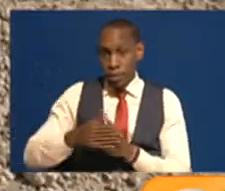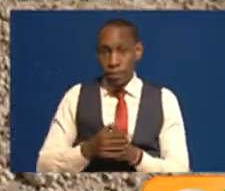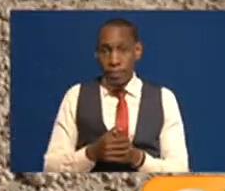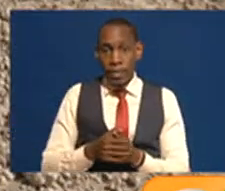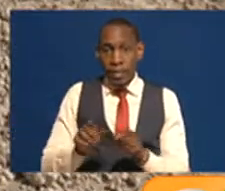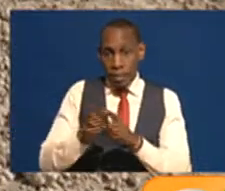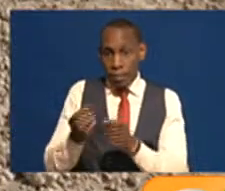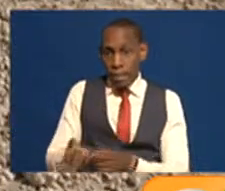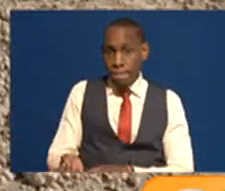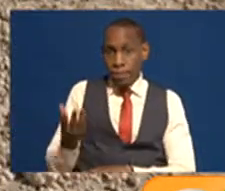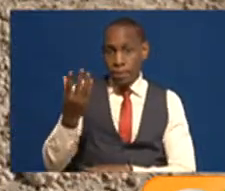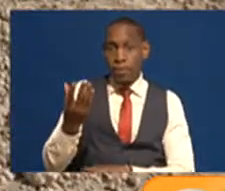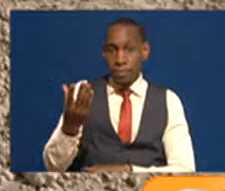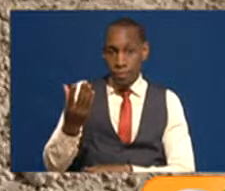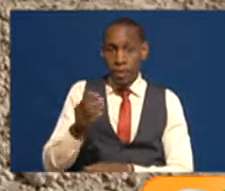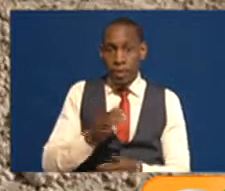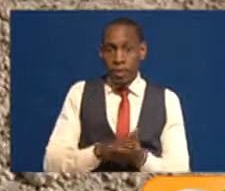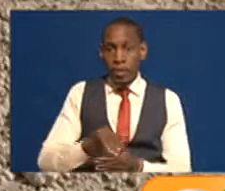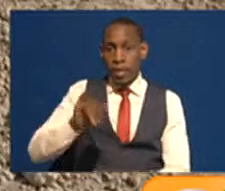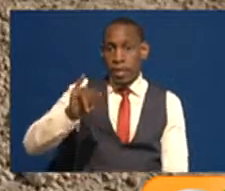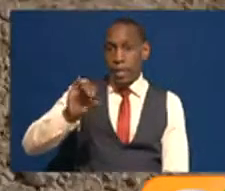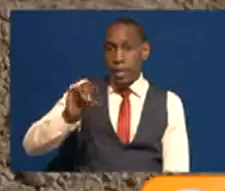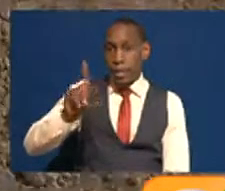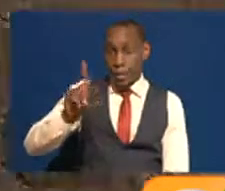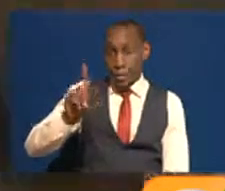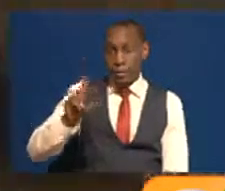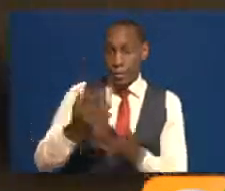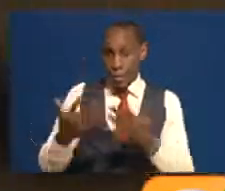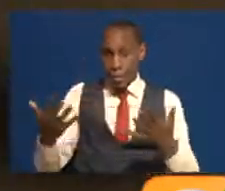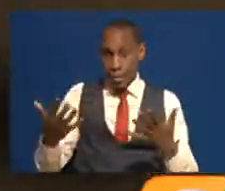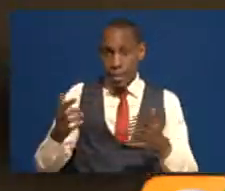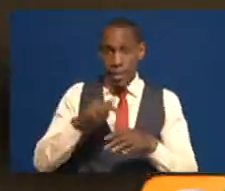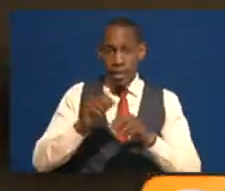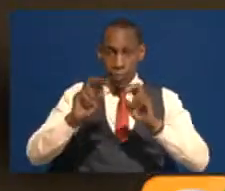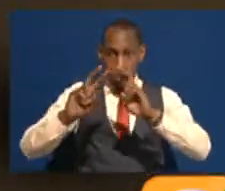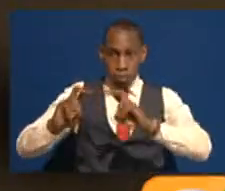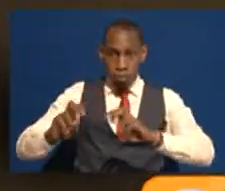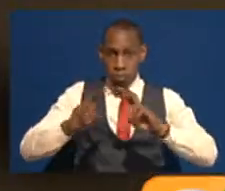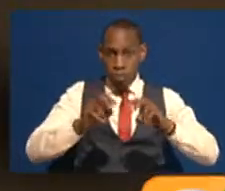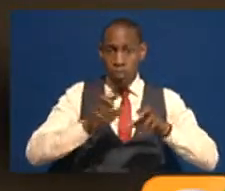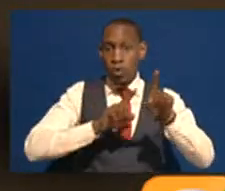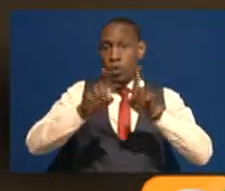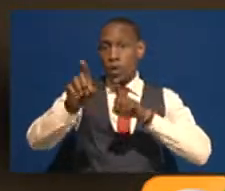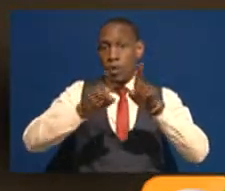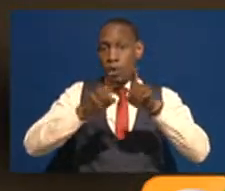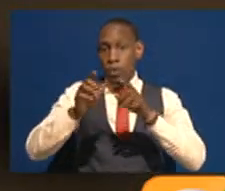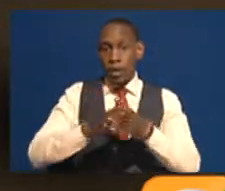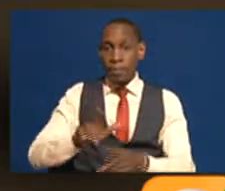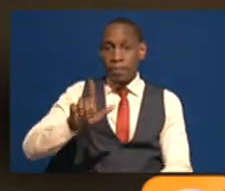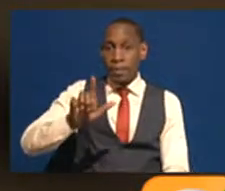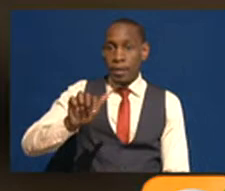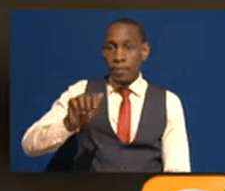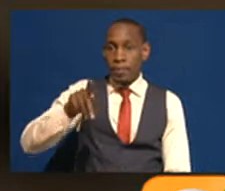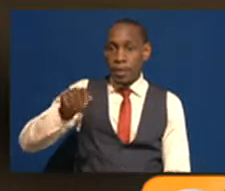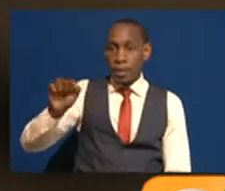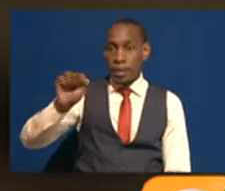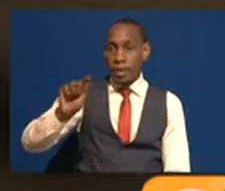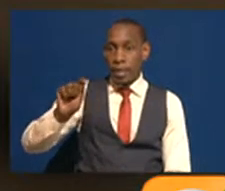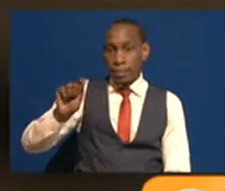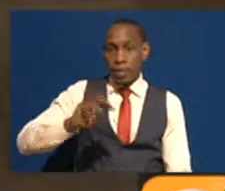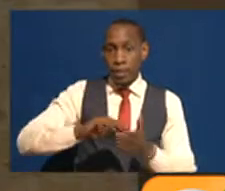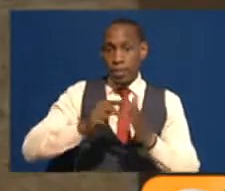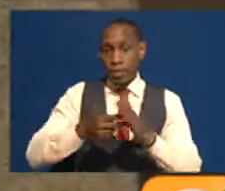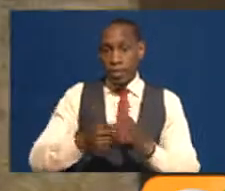an explosion caused by an improvised explosive device while on an inspection tour of the Lapset corridor.